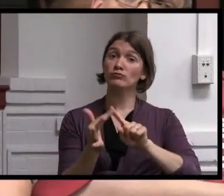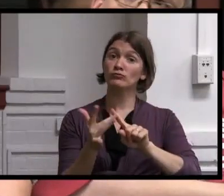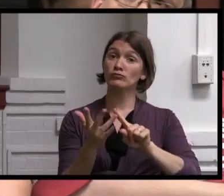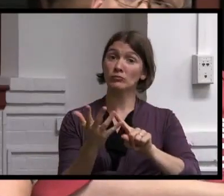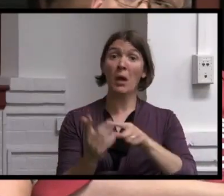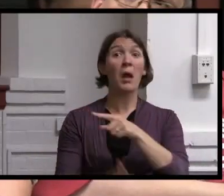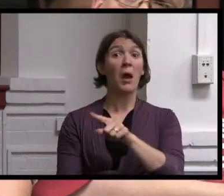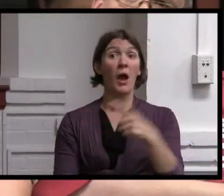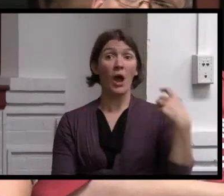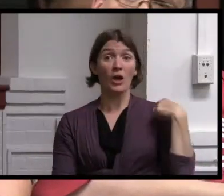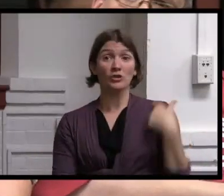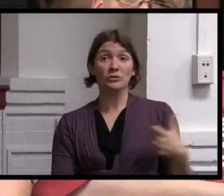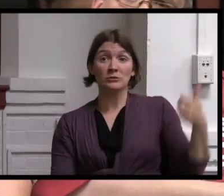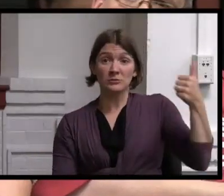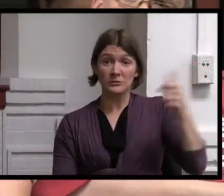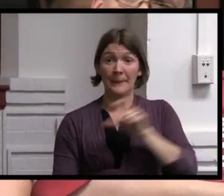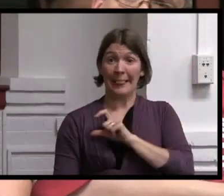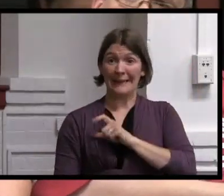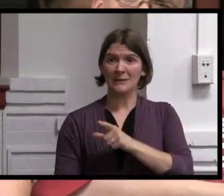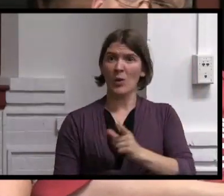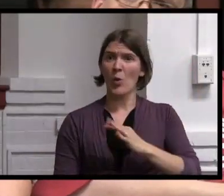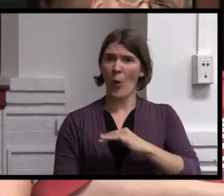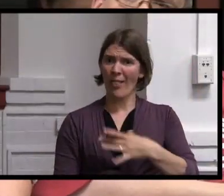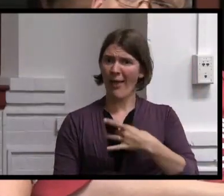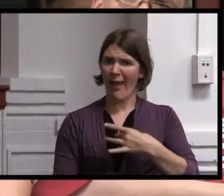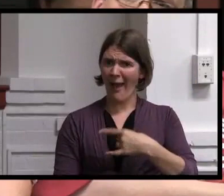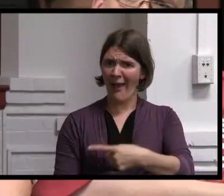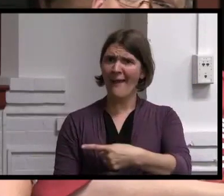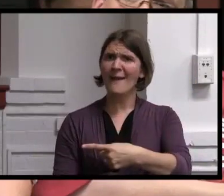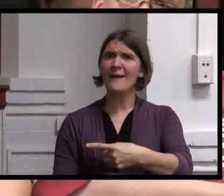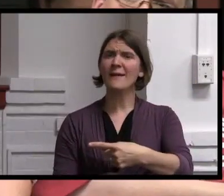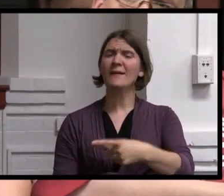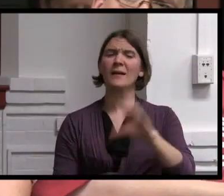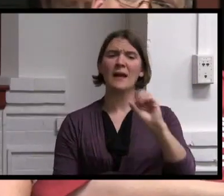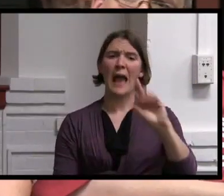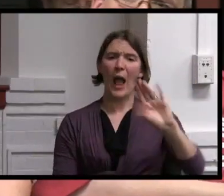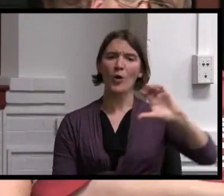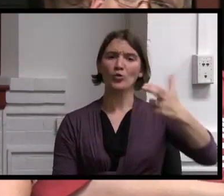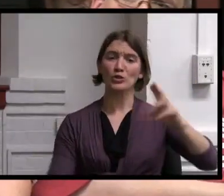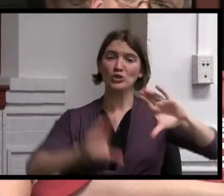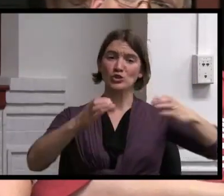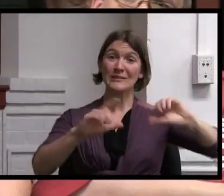what the chief said about the concept of an outreach team,